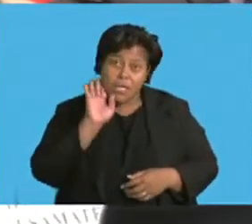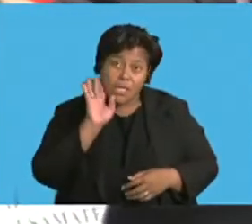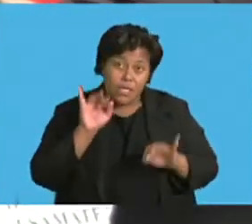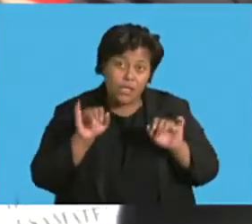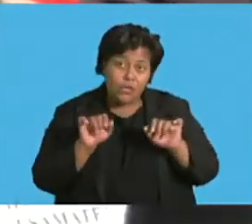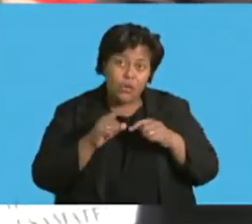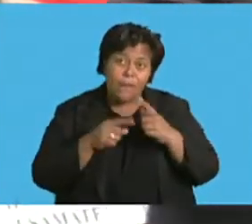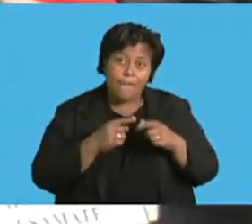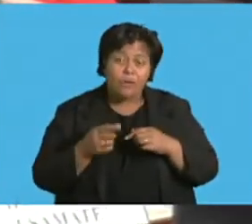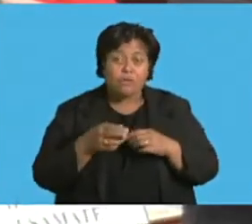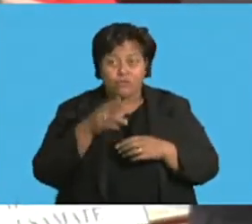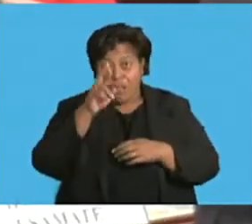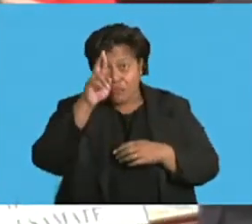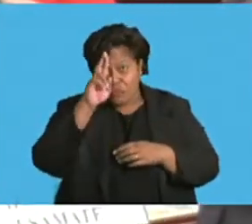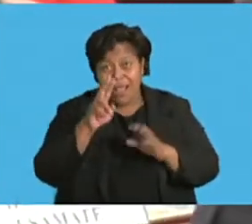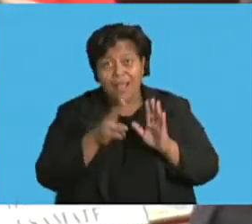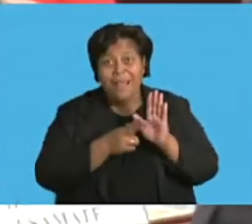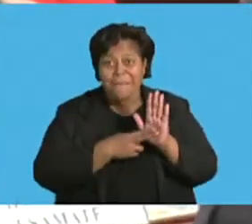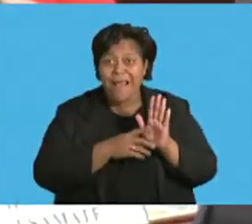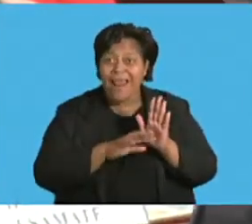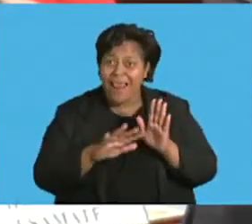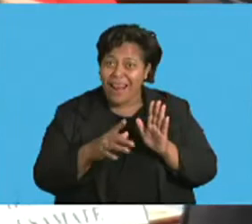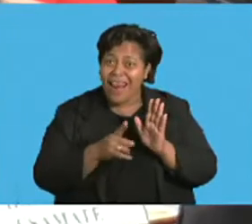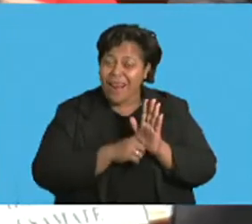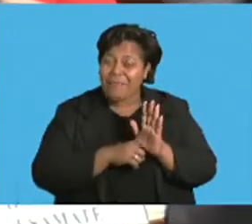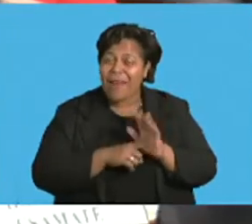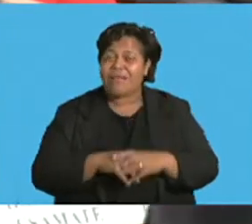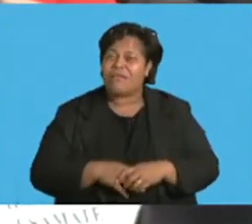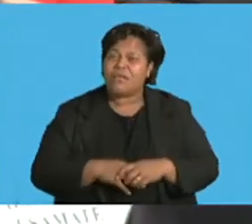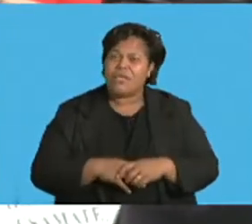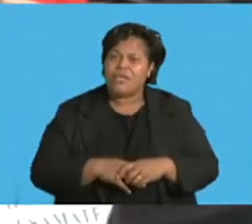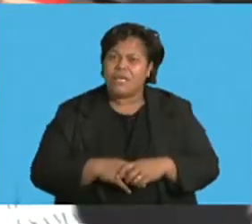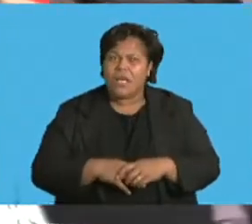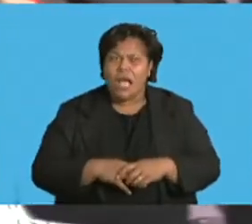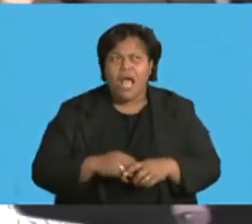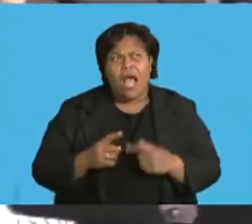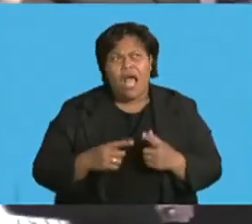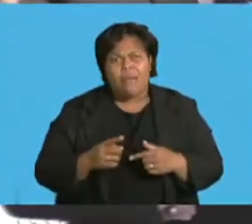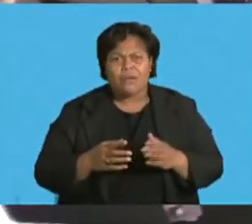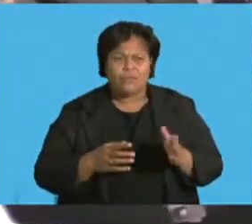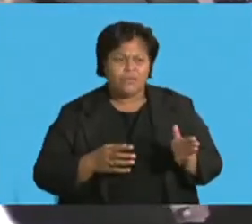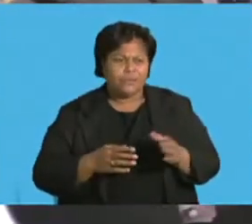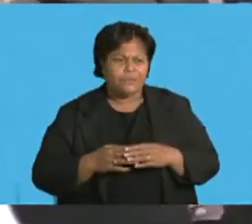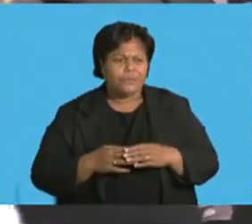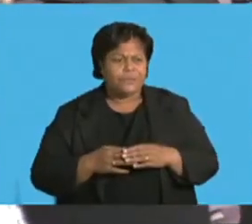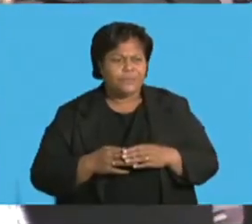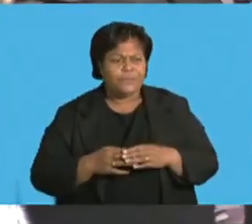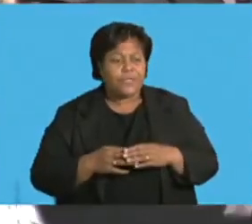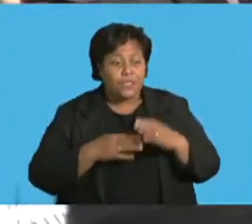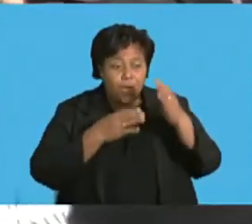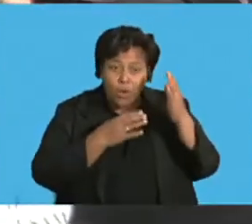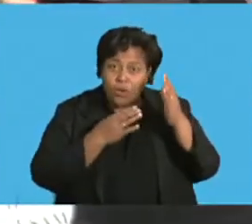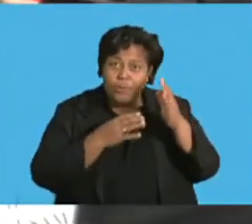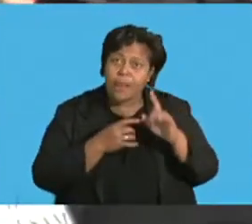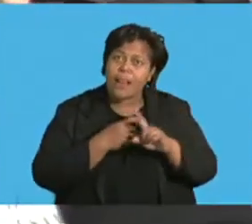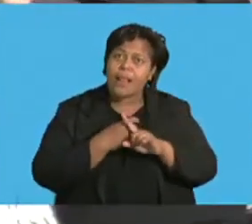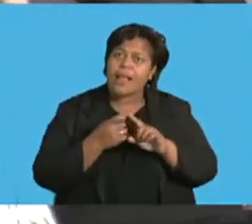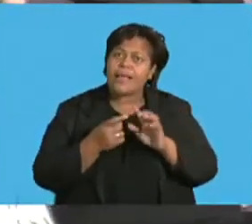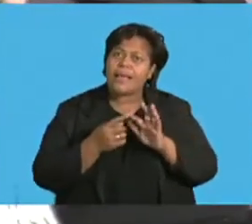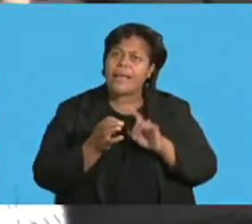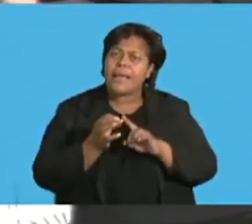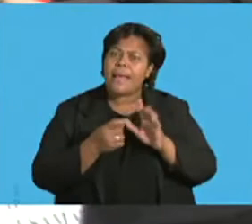Lalam Balavu, about his particular matter. I mean, there's one particular word the Honourable Kepa said that he had said. In fact, he had said other words